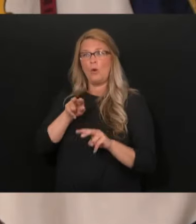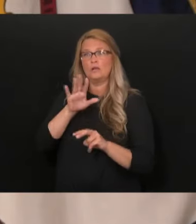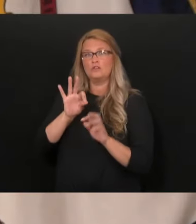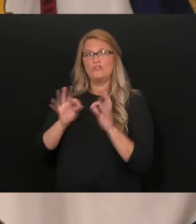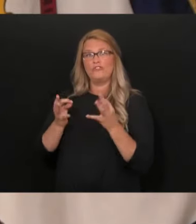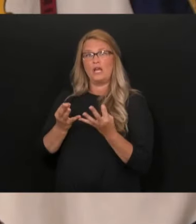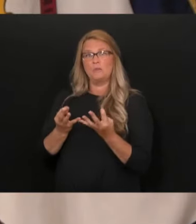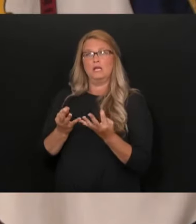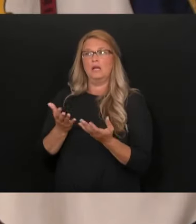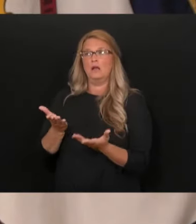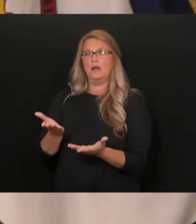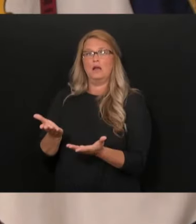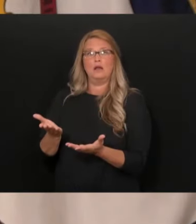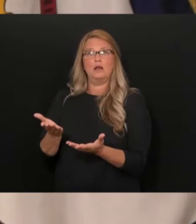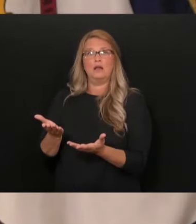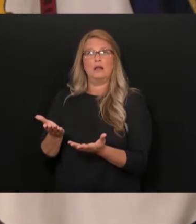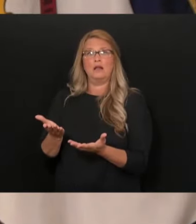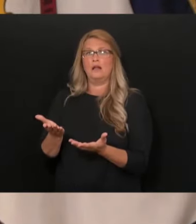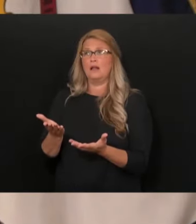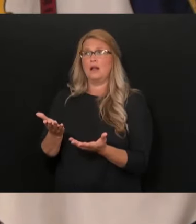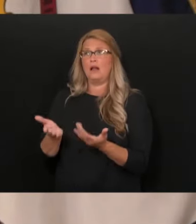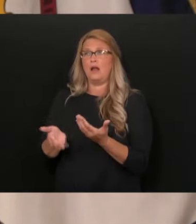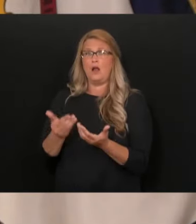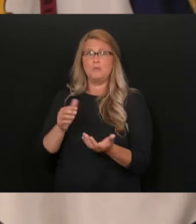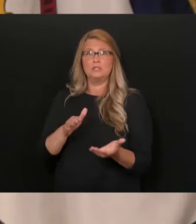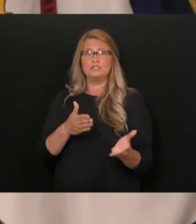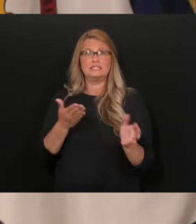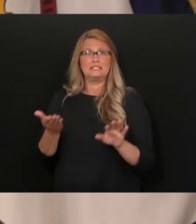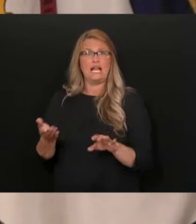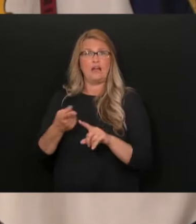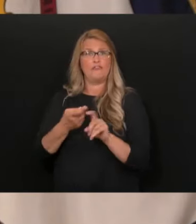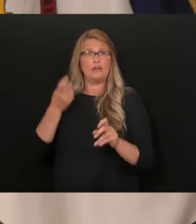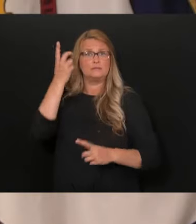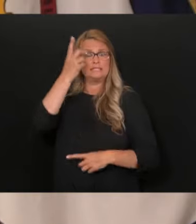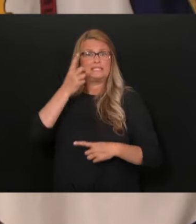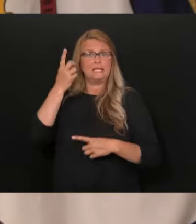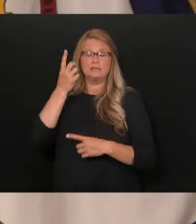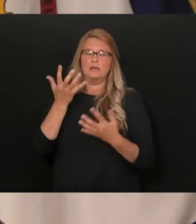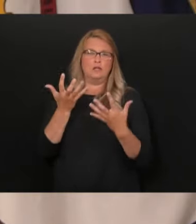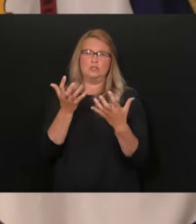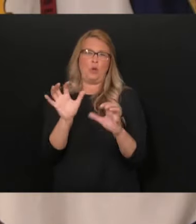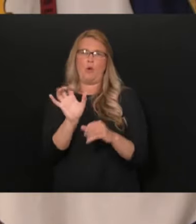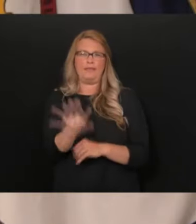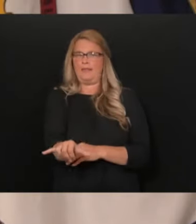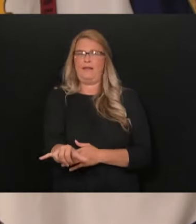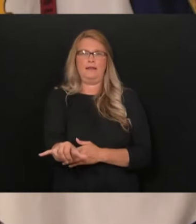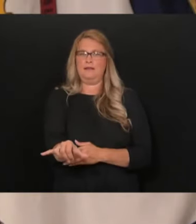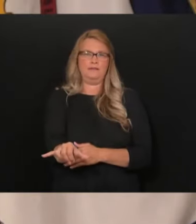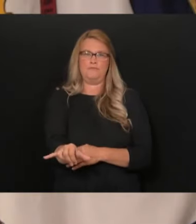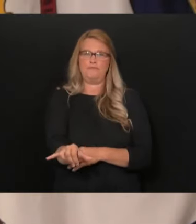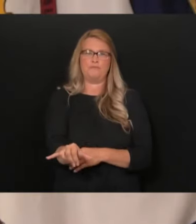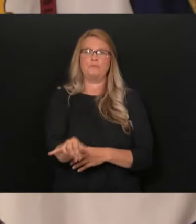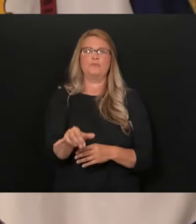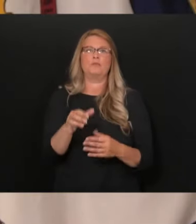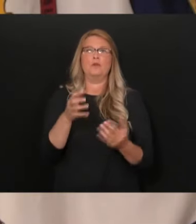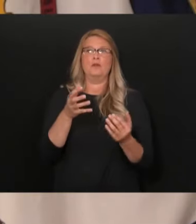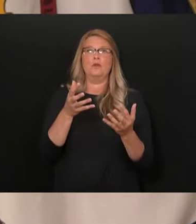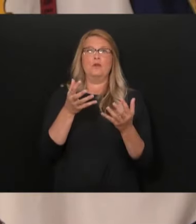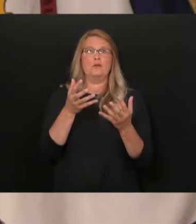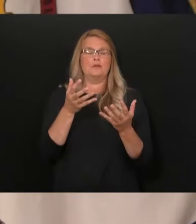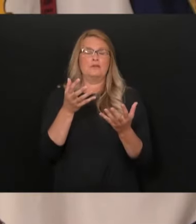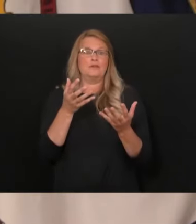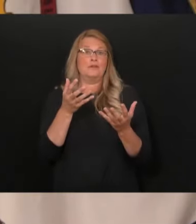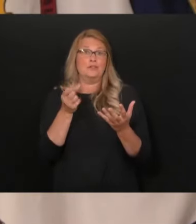and absolutely they're just hanging on, for life and, for the last maybe breaths of